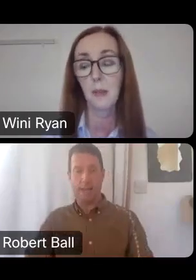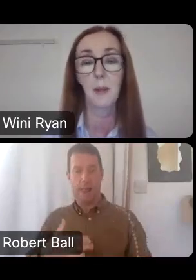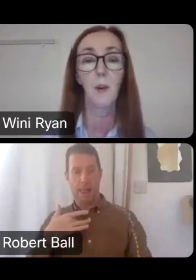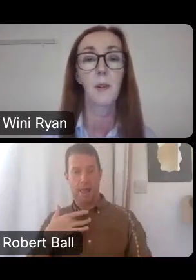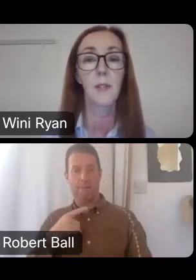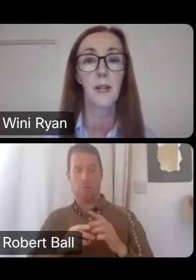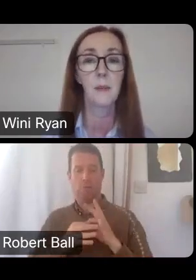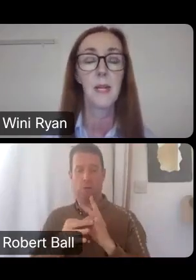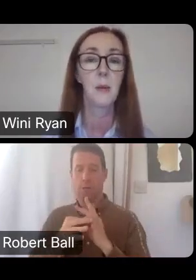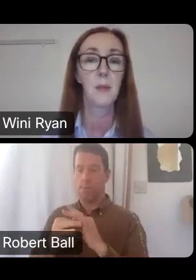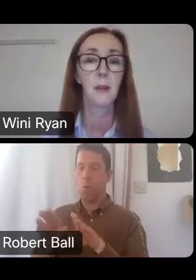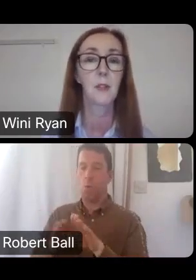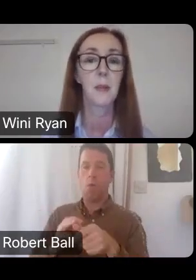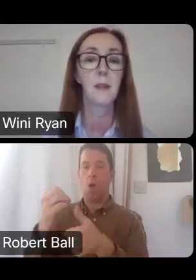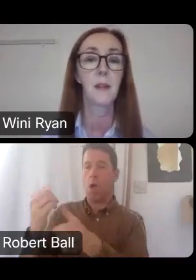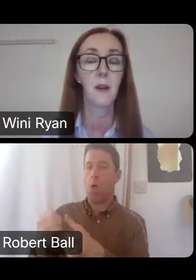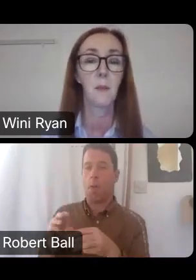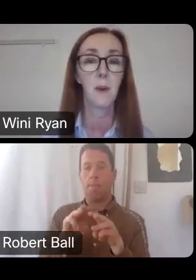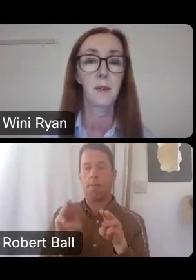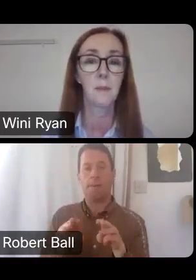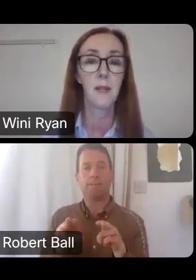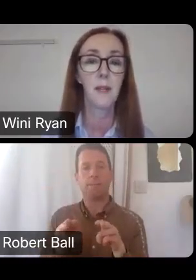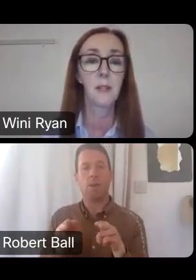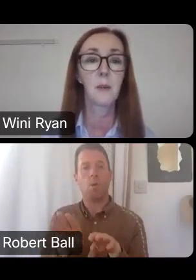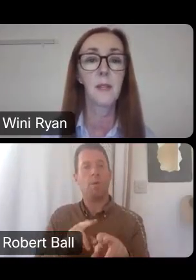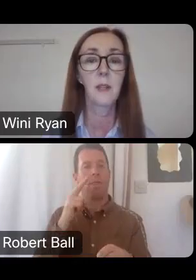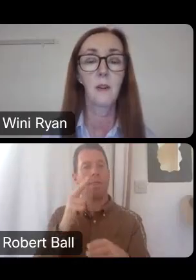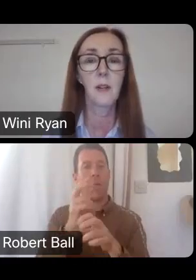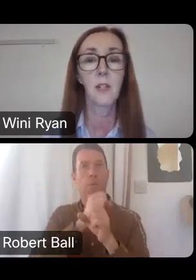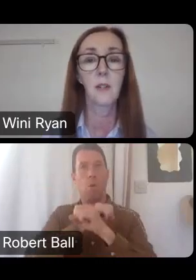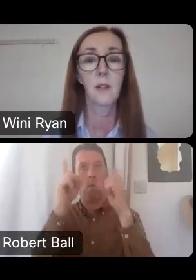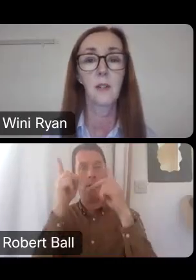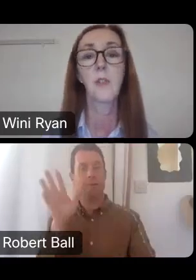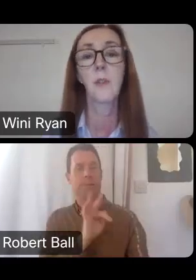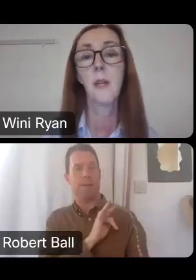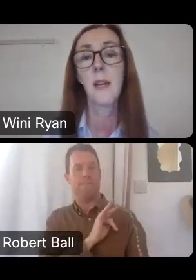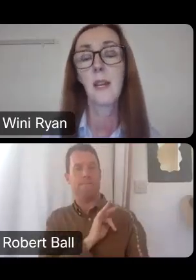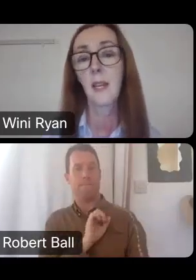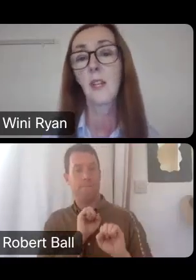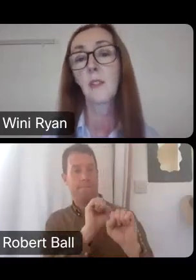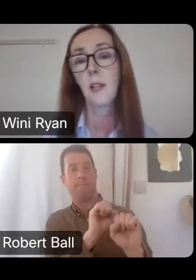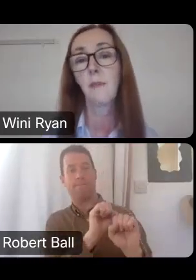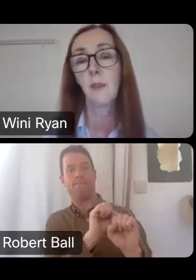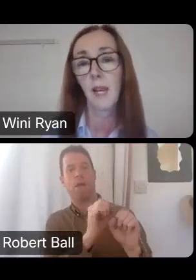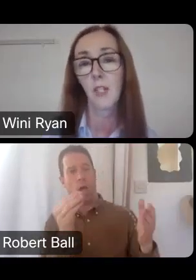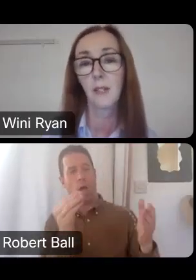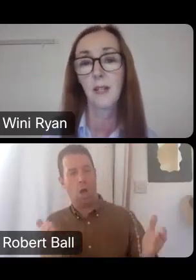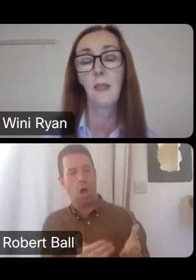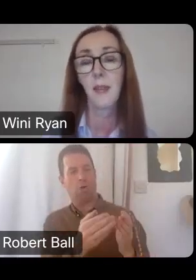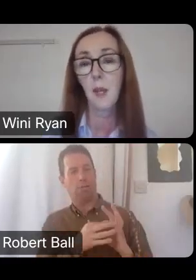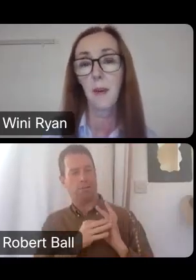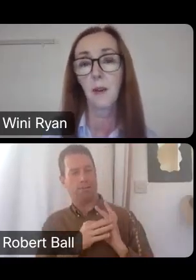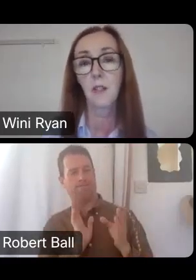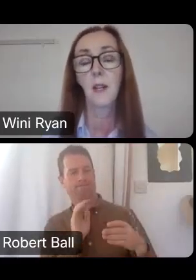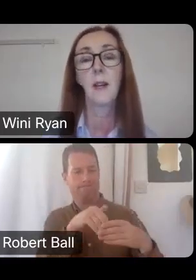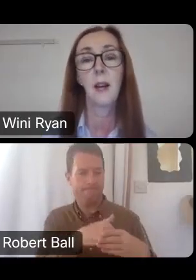other people all the time without us being aware of them. So he's encouraging us to engage in self-reflection.